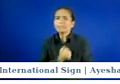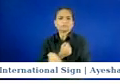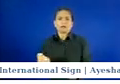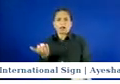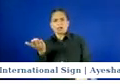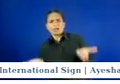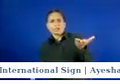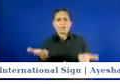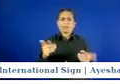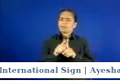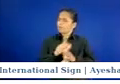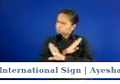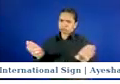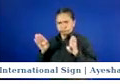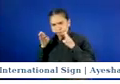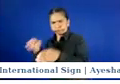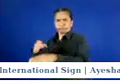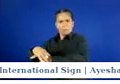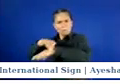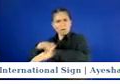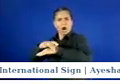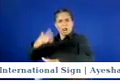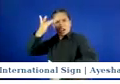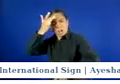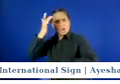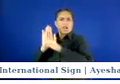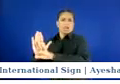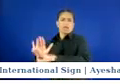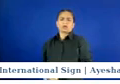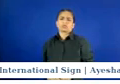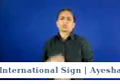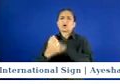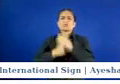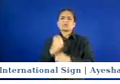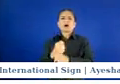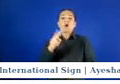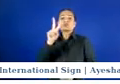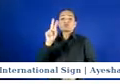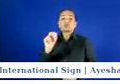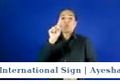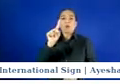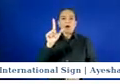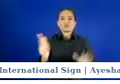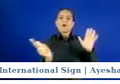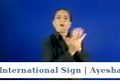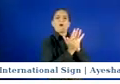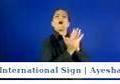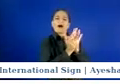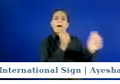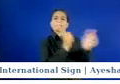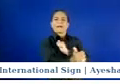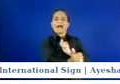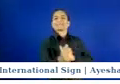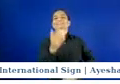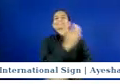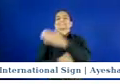and basically what we say that disability therefore now becomes an interaction of a person with impairments and also the